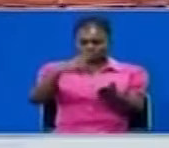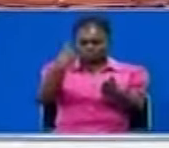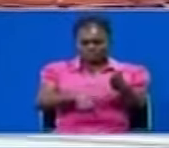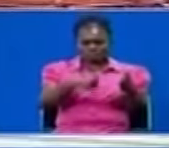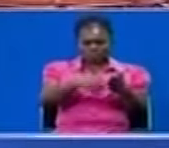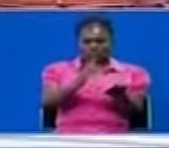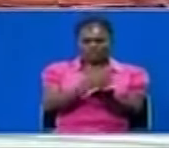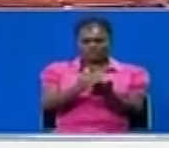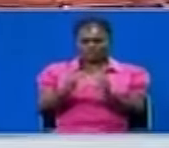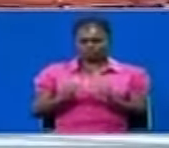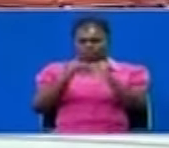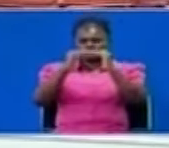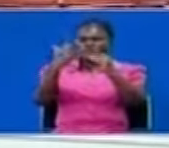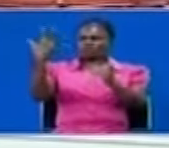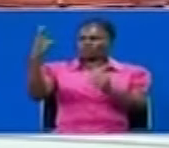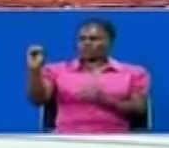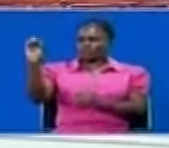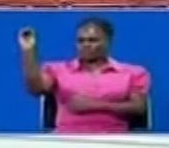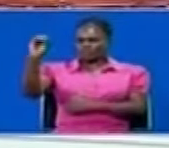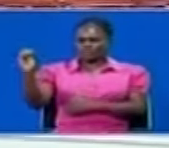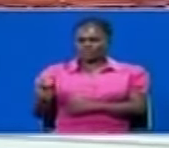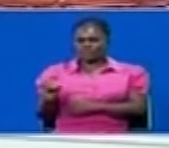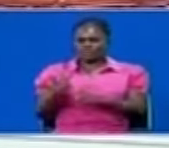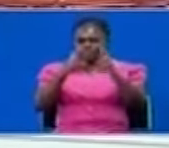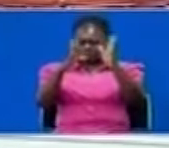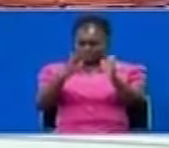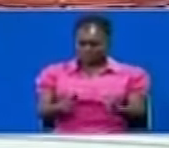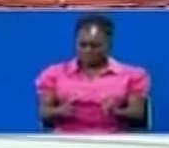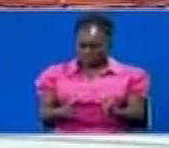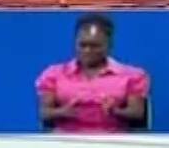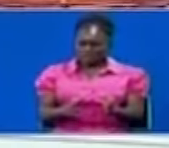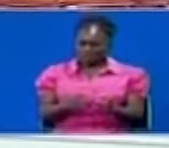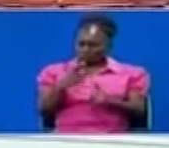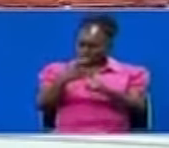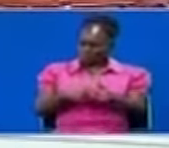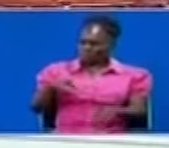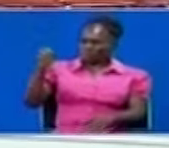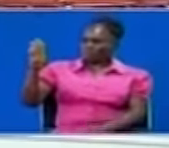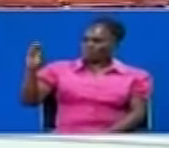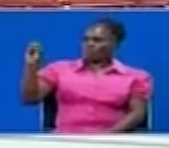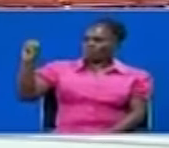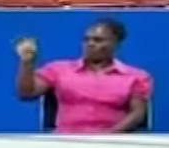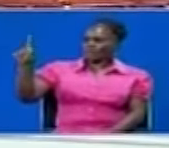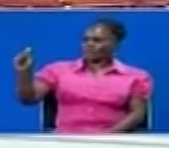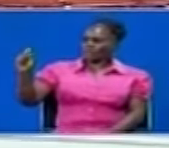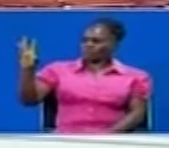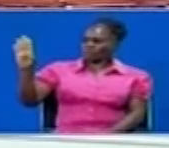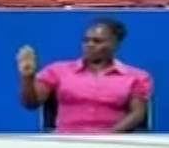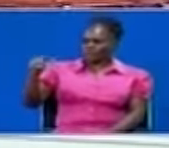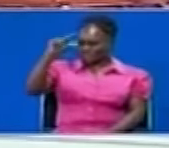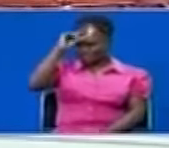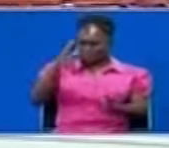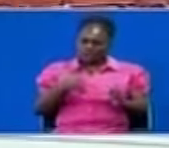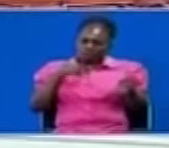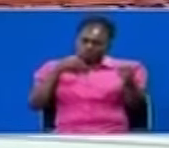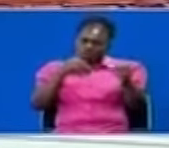counties to 50% of the national revenue. And as KTN's Murimi Mwangi reports from Bomet, Bomet Governor Isaac Ruto moved